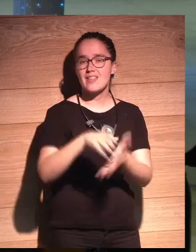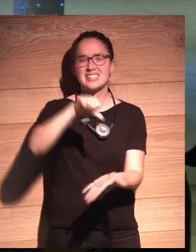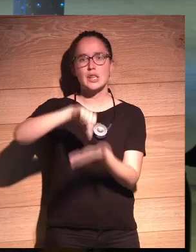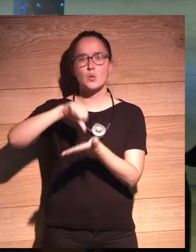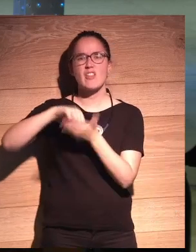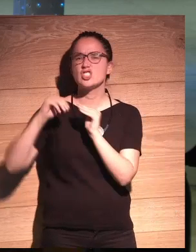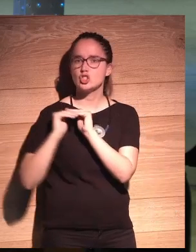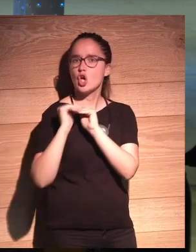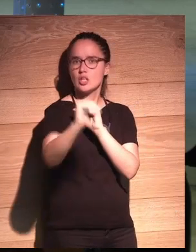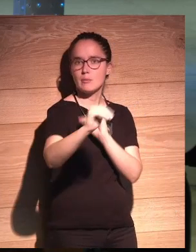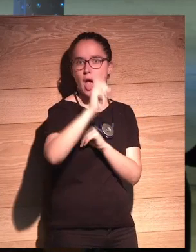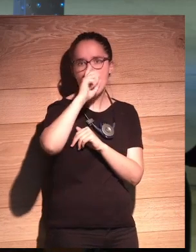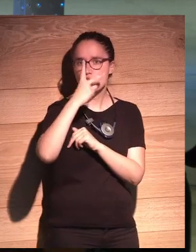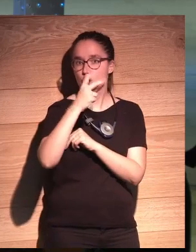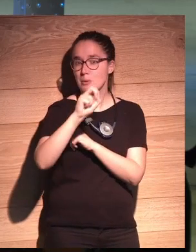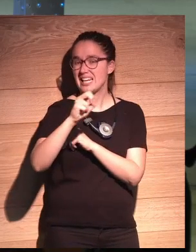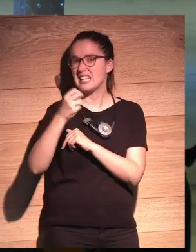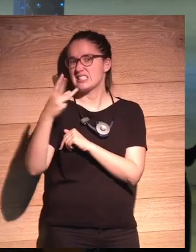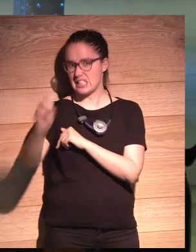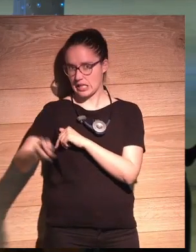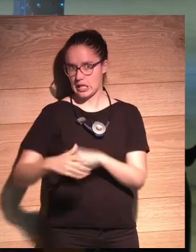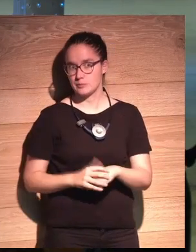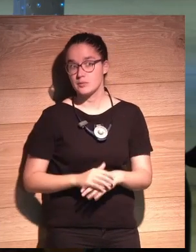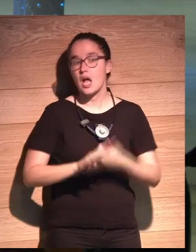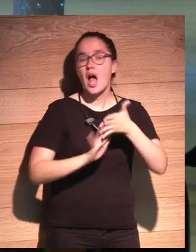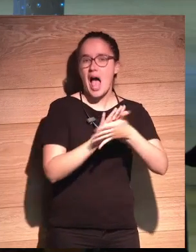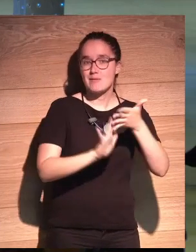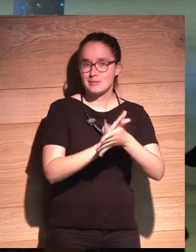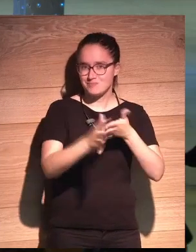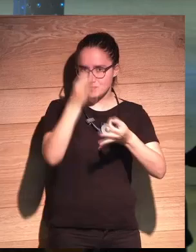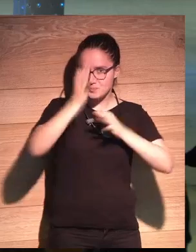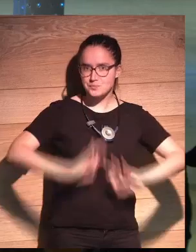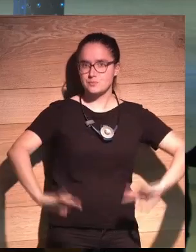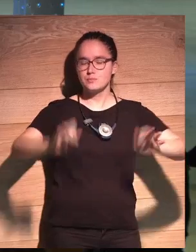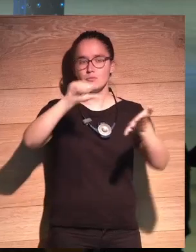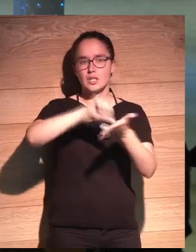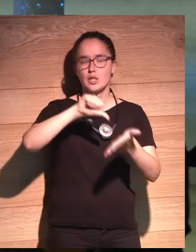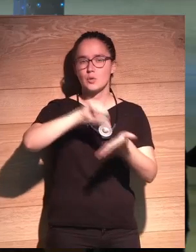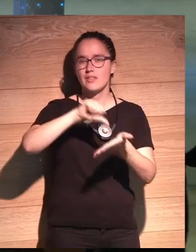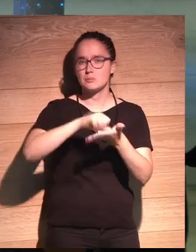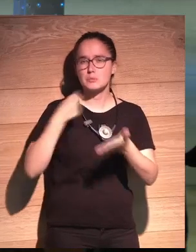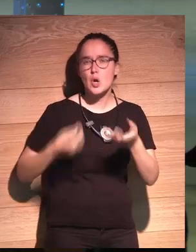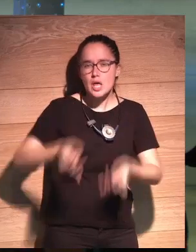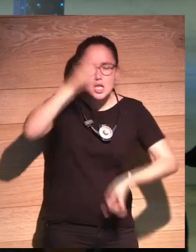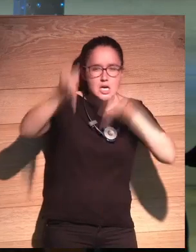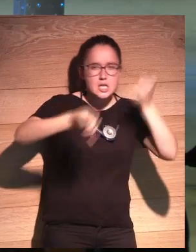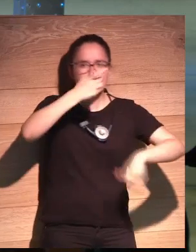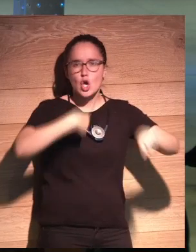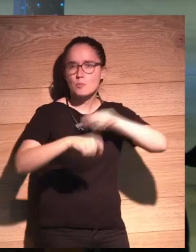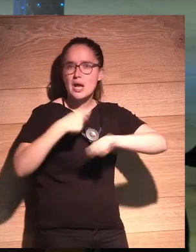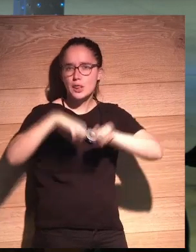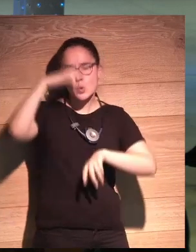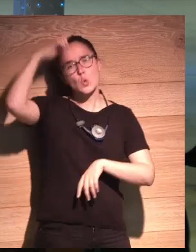achieve sustainable cities and communities for 2030. And it says